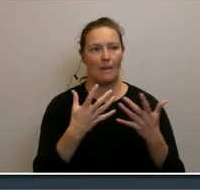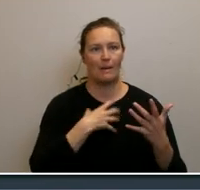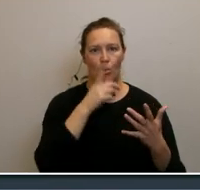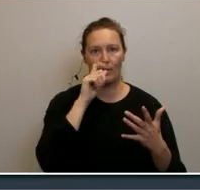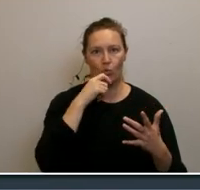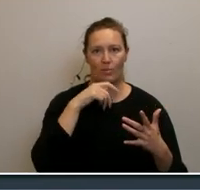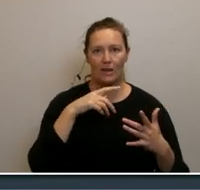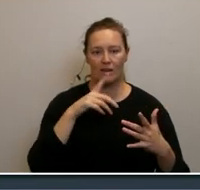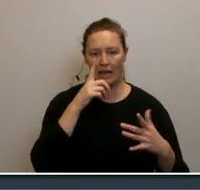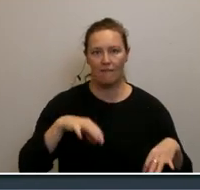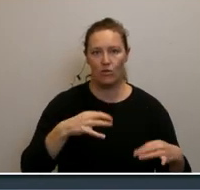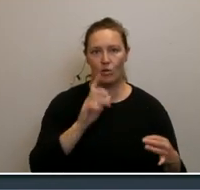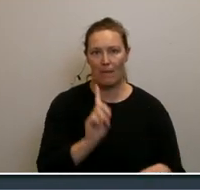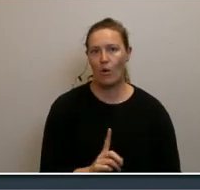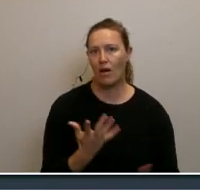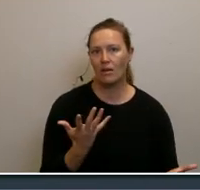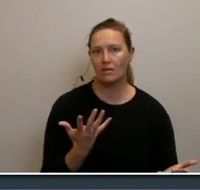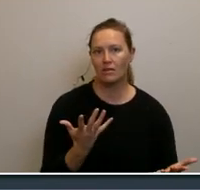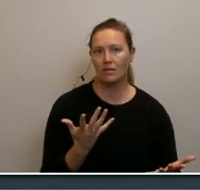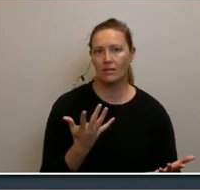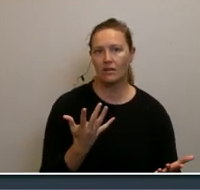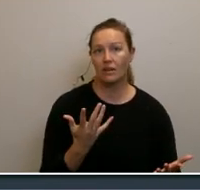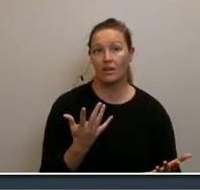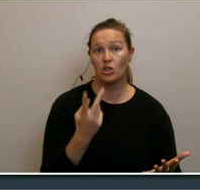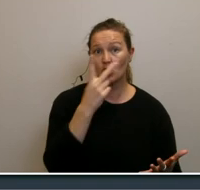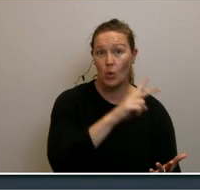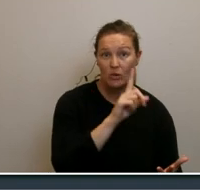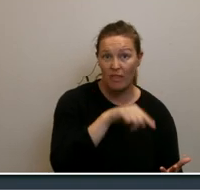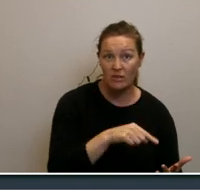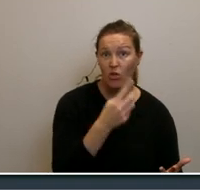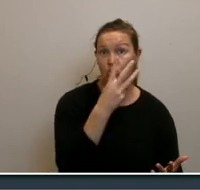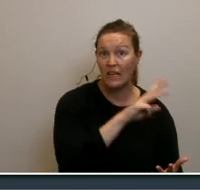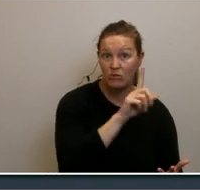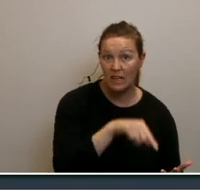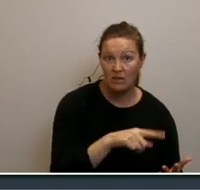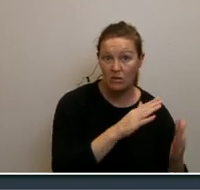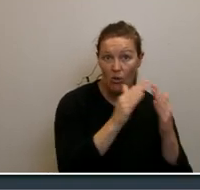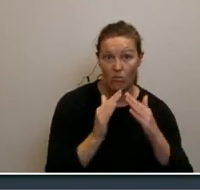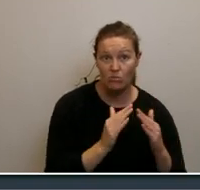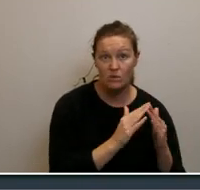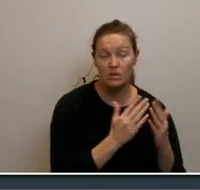going to be then? Is it 200,000? Is it 300,000 homes?